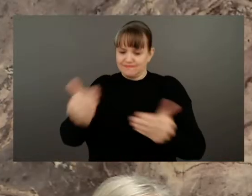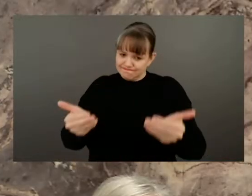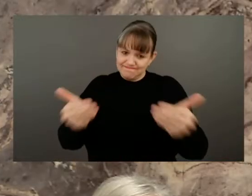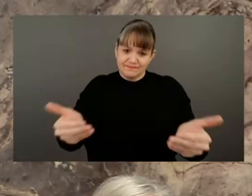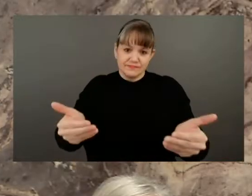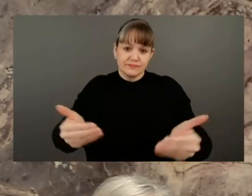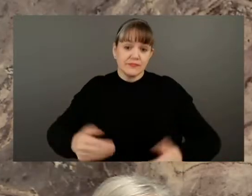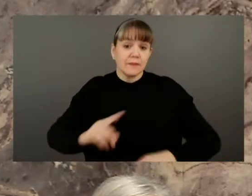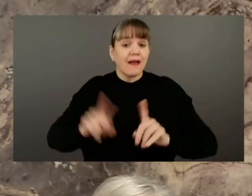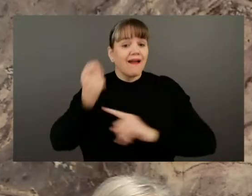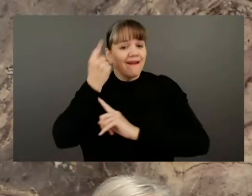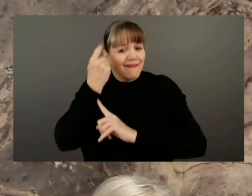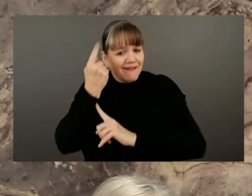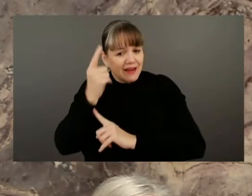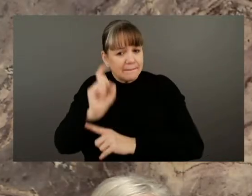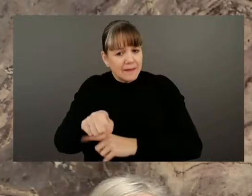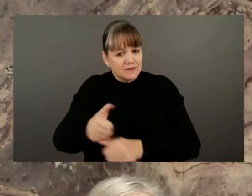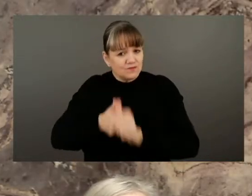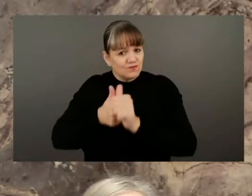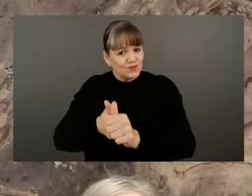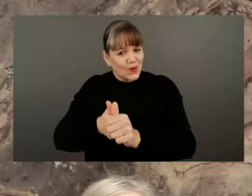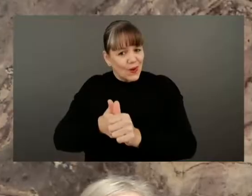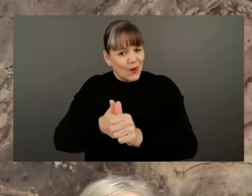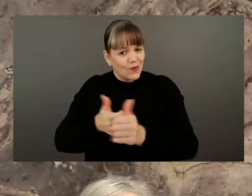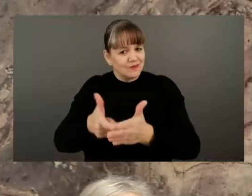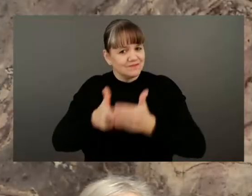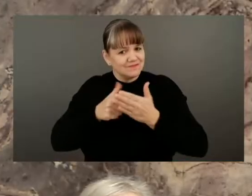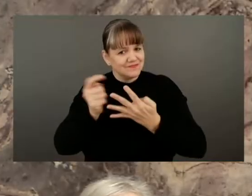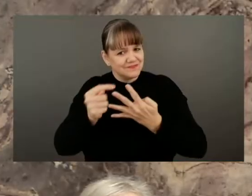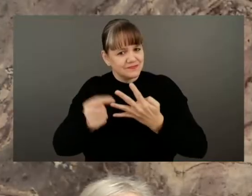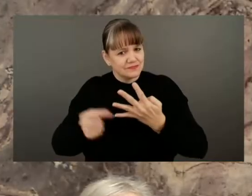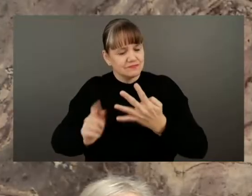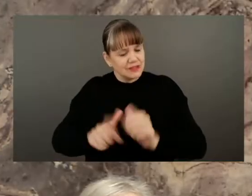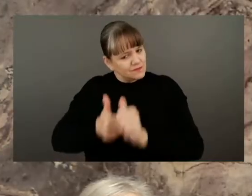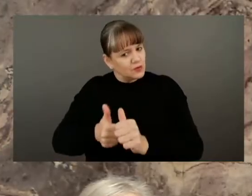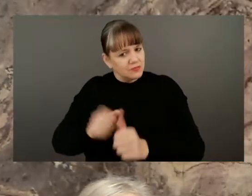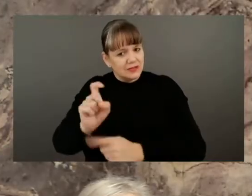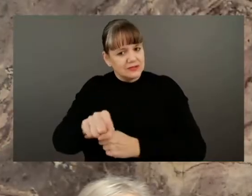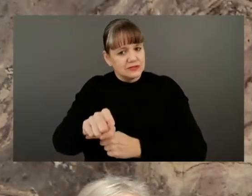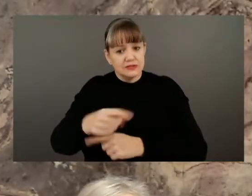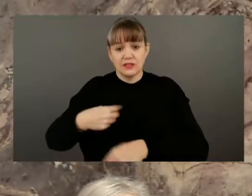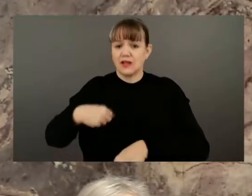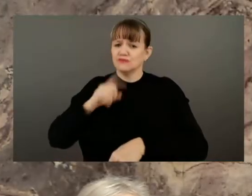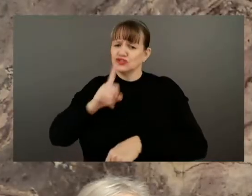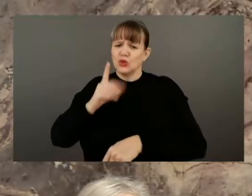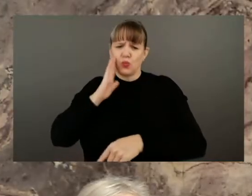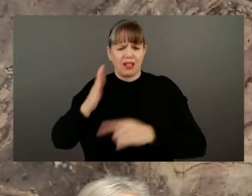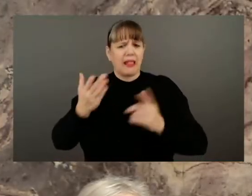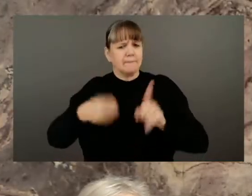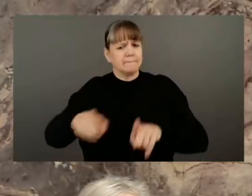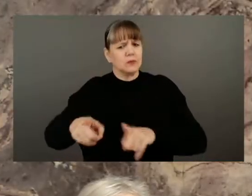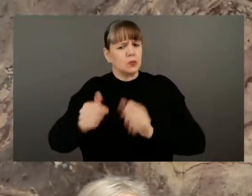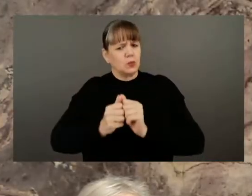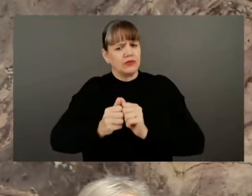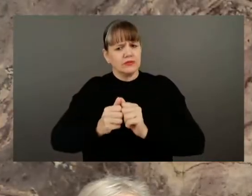with the conditions applied, and I'm sure that will be the case in the case of the PRGT pipeline